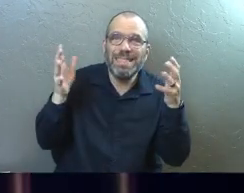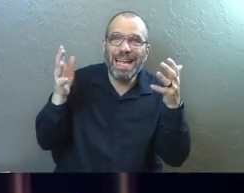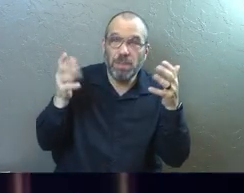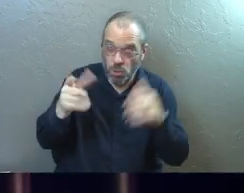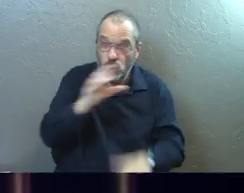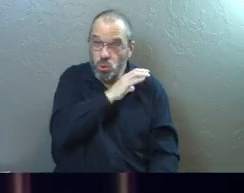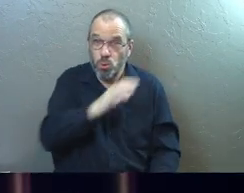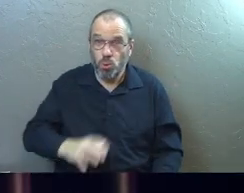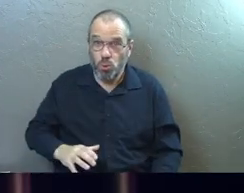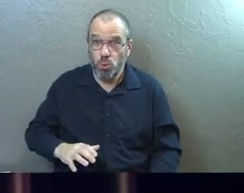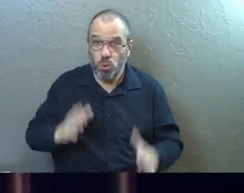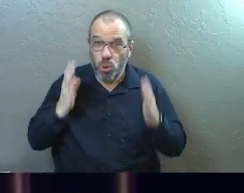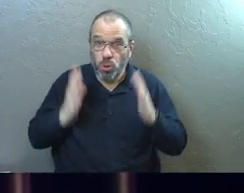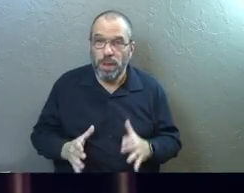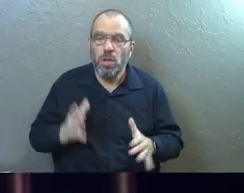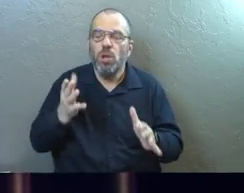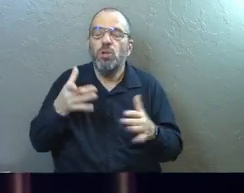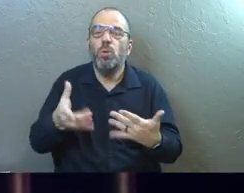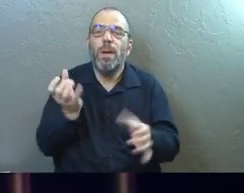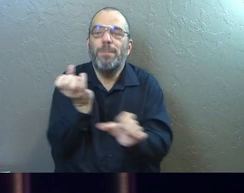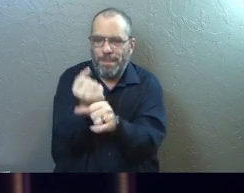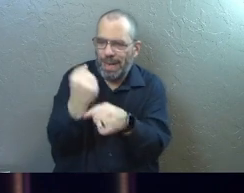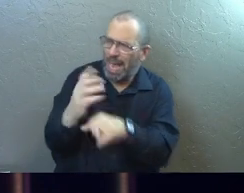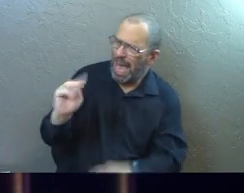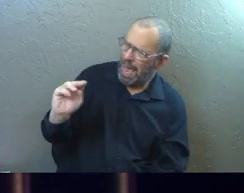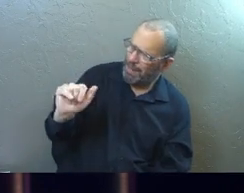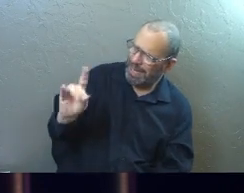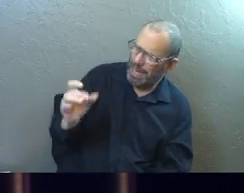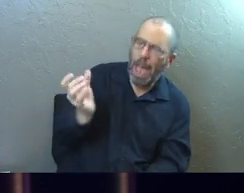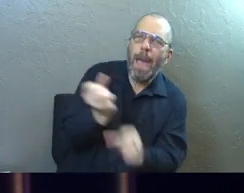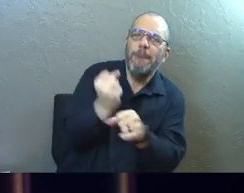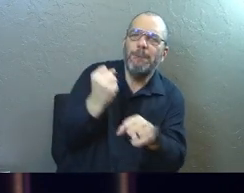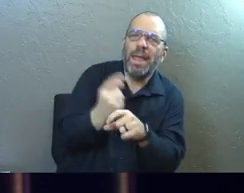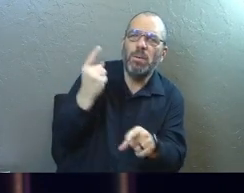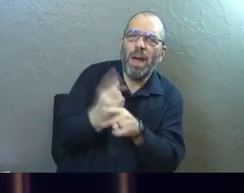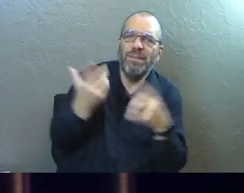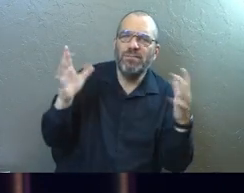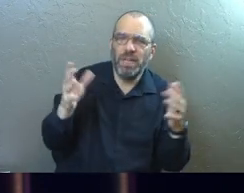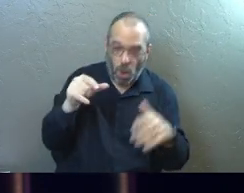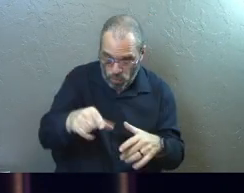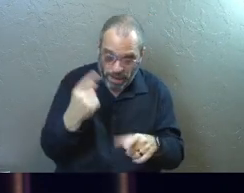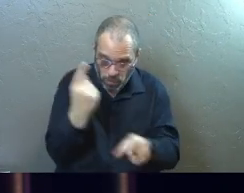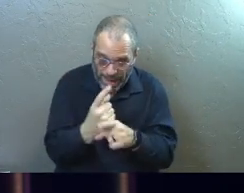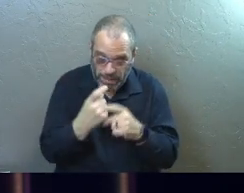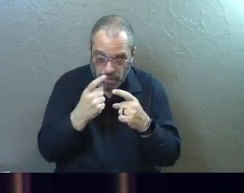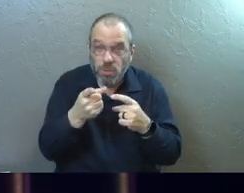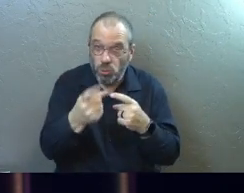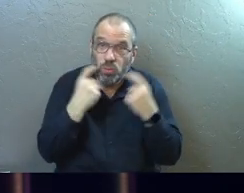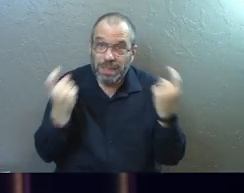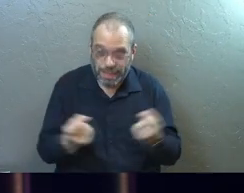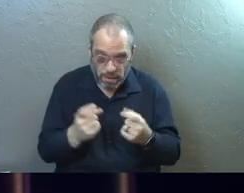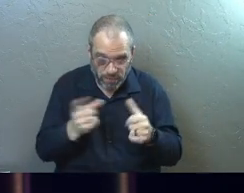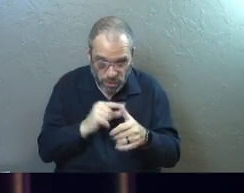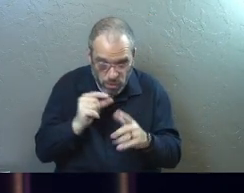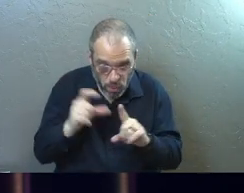Christian today, you have been made right with God. You're like, but I still sin. Yep, that verse agrees with you. Did you notice the first phrase? It's like,